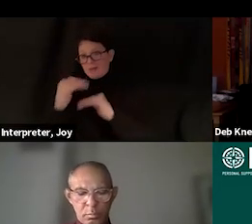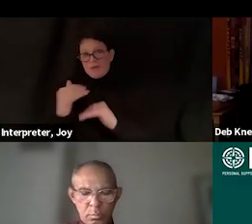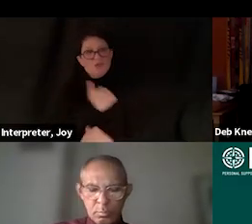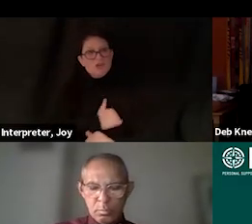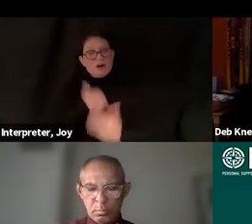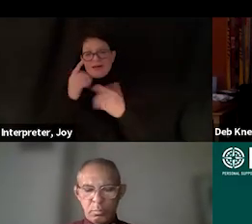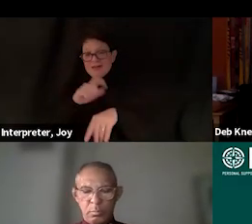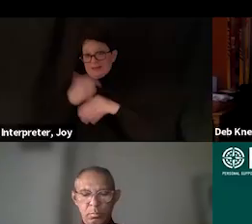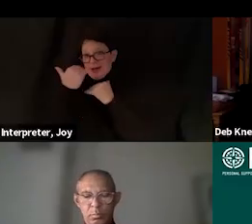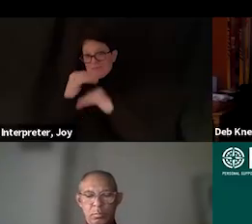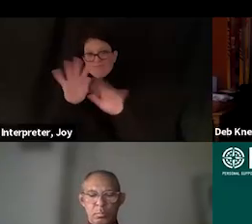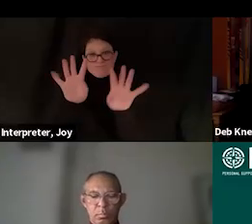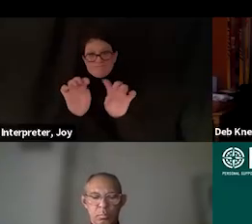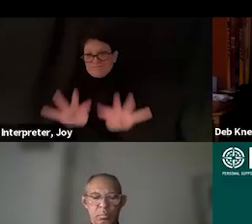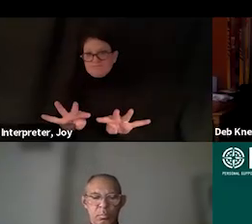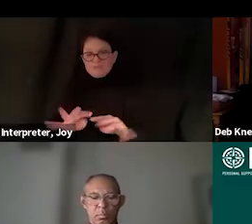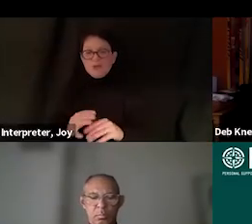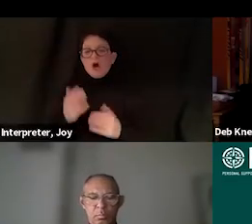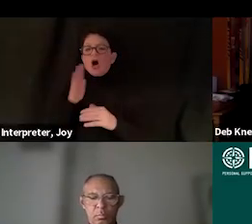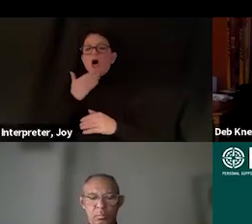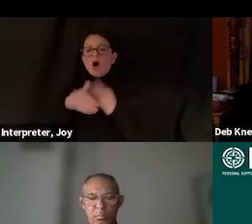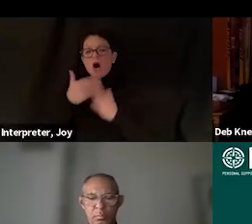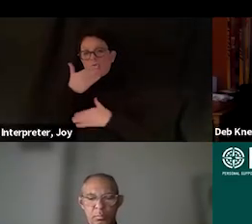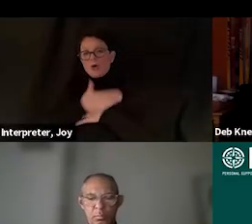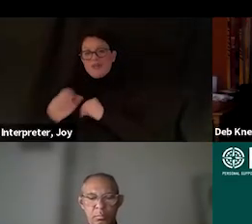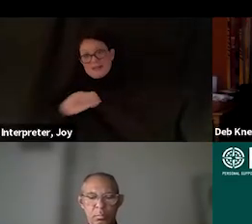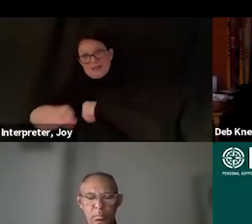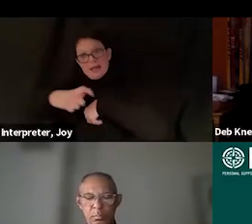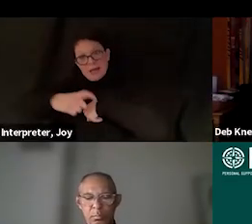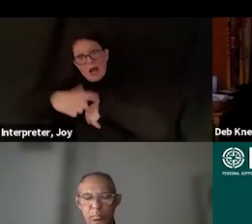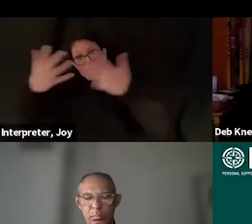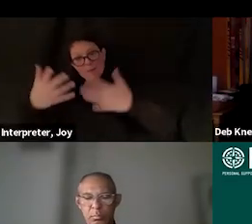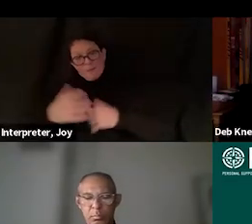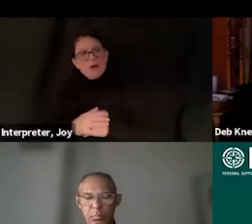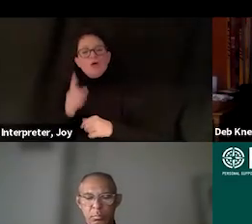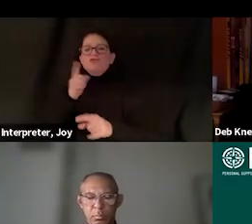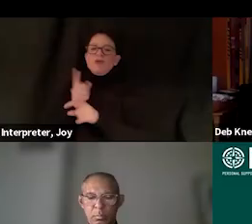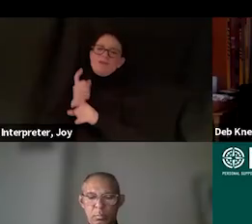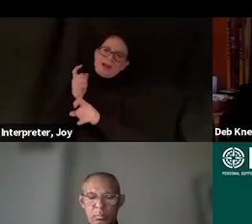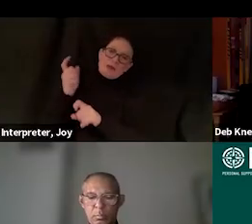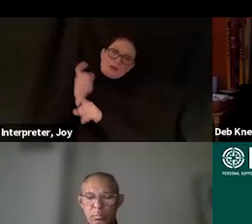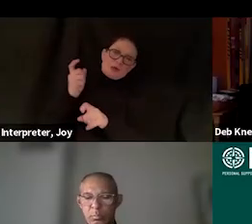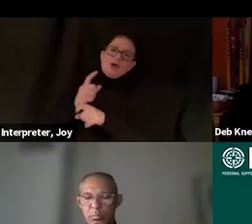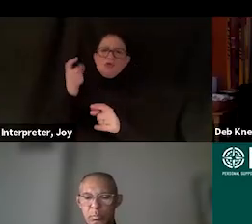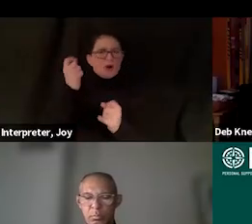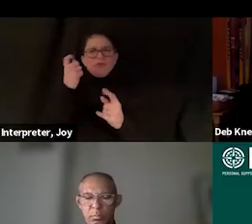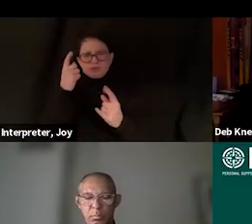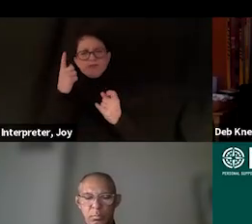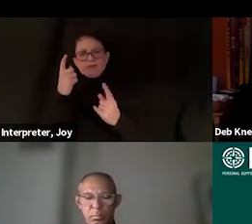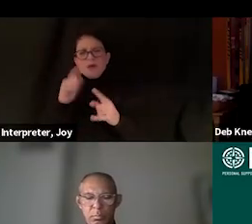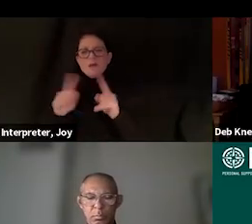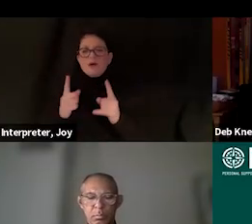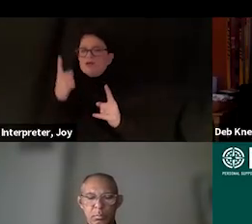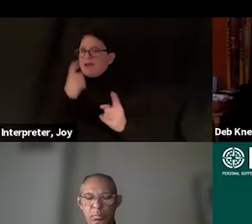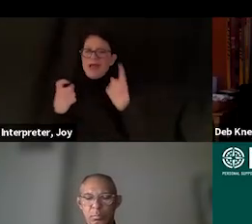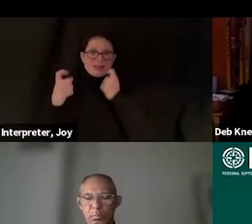sorry. I don't know. No, It's just, all good things take time. I know. Yeah. That's fine. I was just curious. I didn't know what the I status understand. I know was. you've been asking